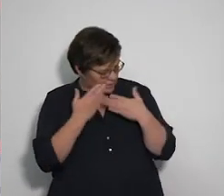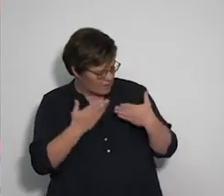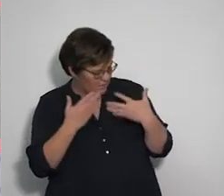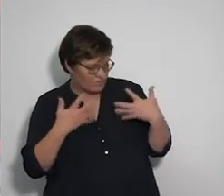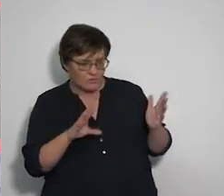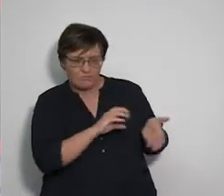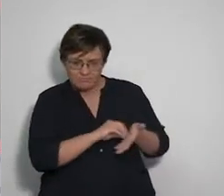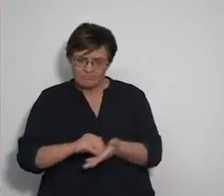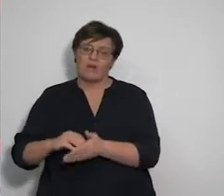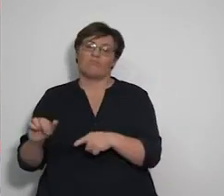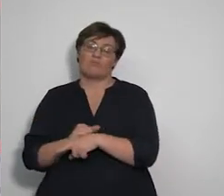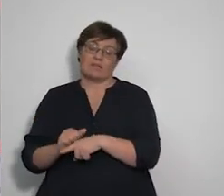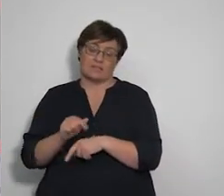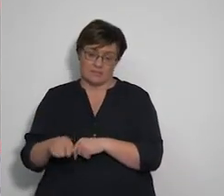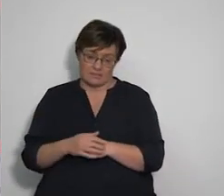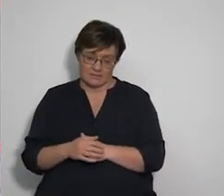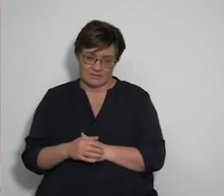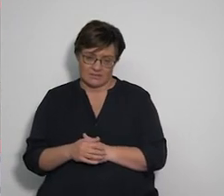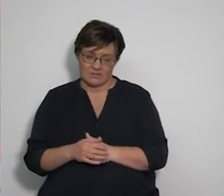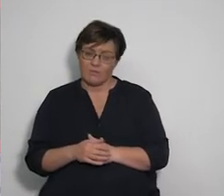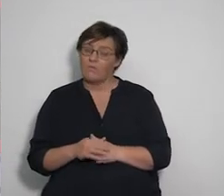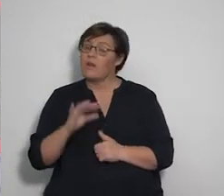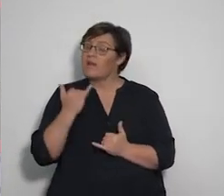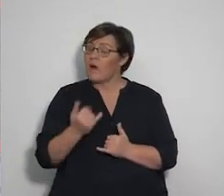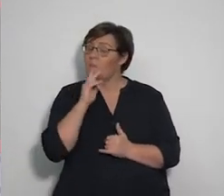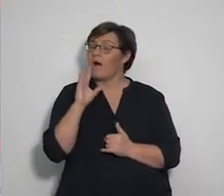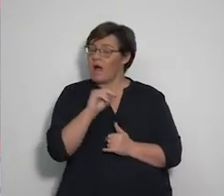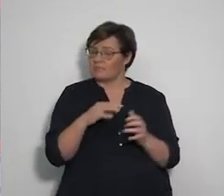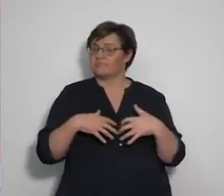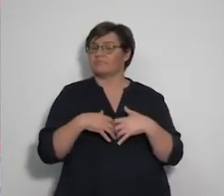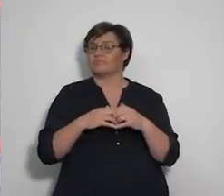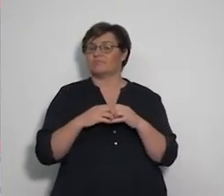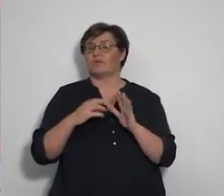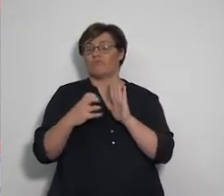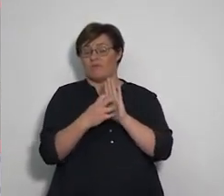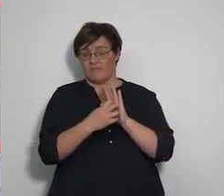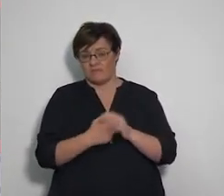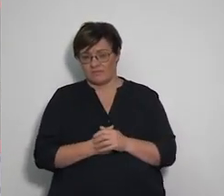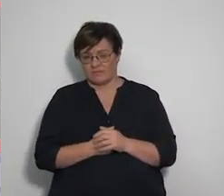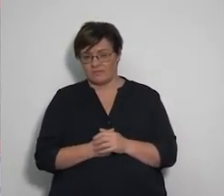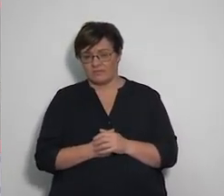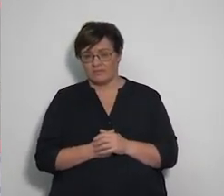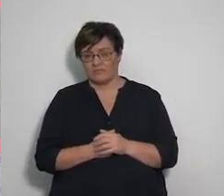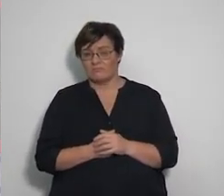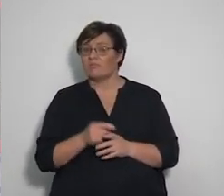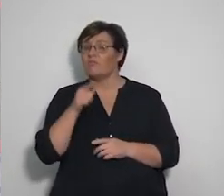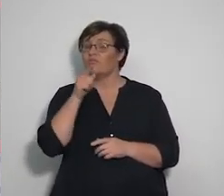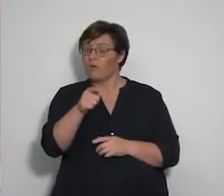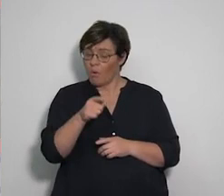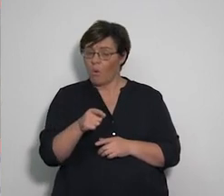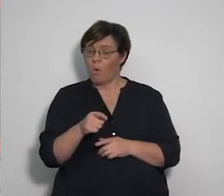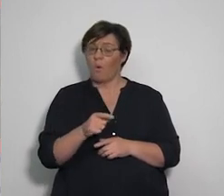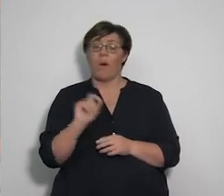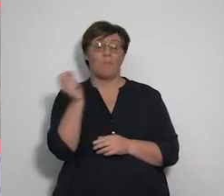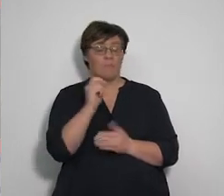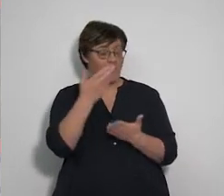hard to the practical situation. We're asked now to draw the graph. So this is where your